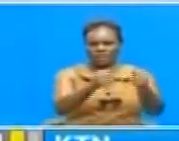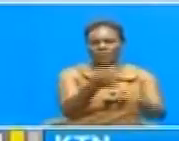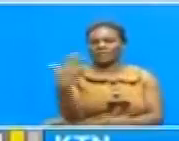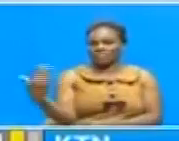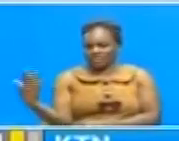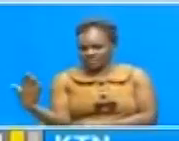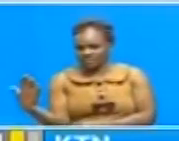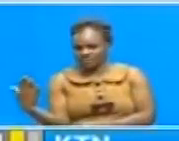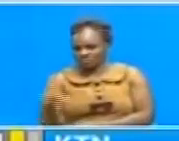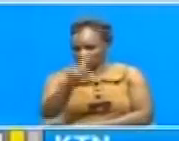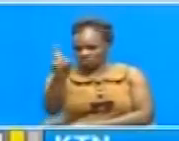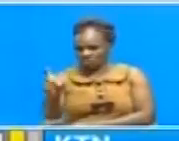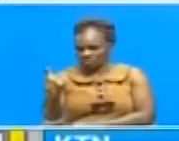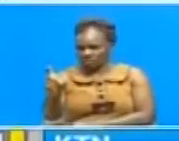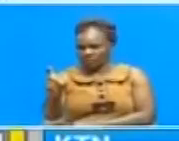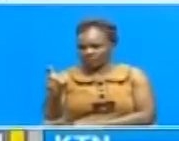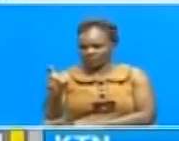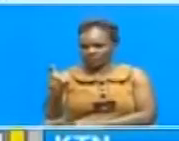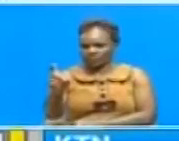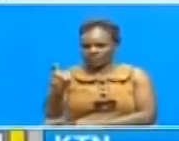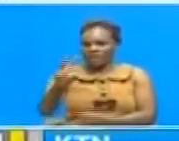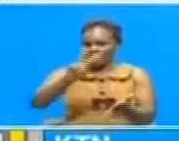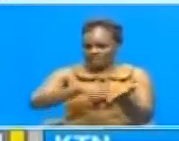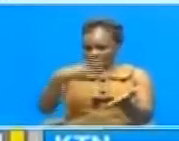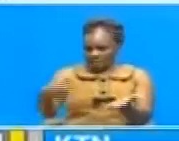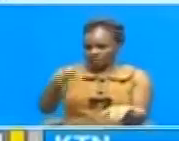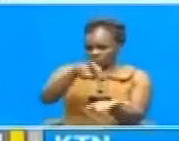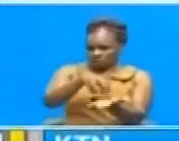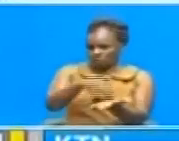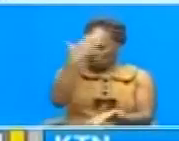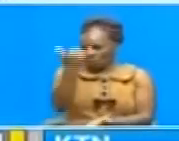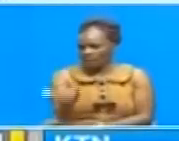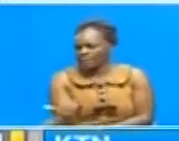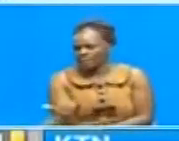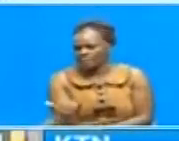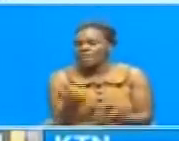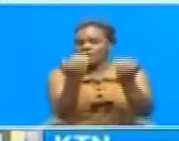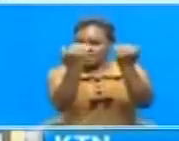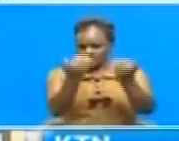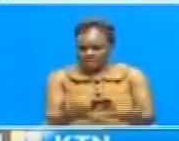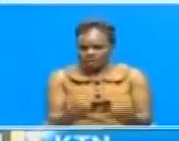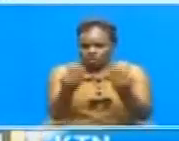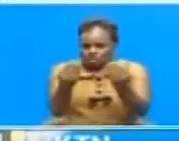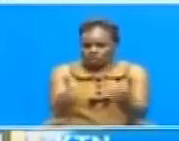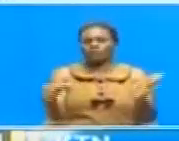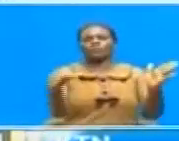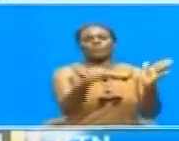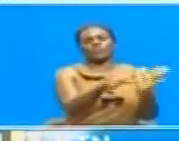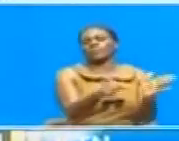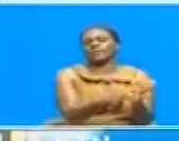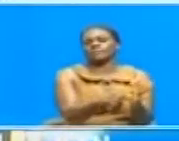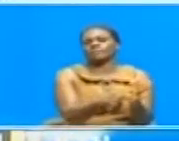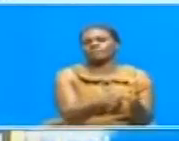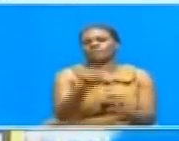you, why we fail in some cases is that we need to solve a problem. Whatever the case